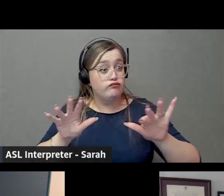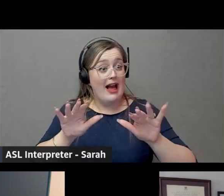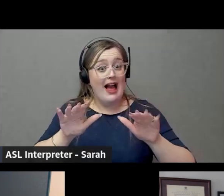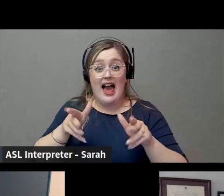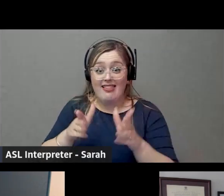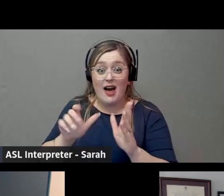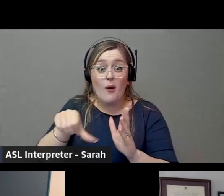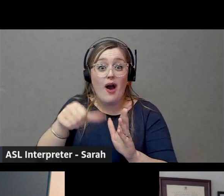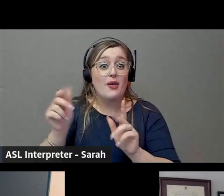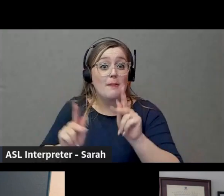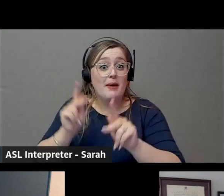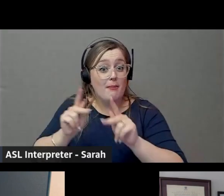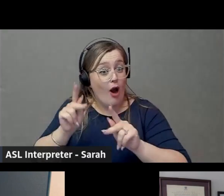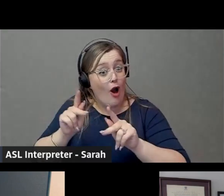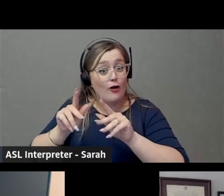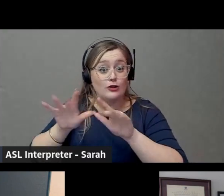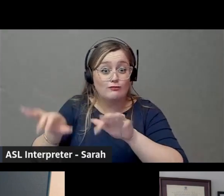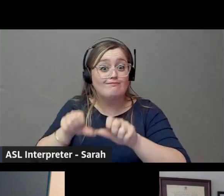There's